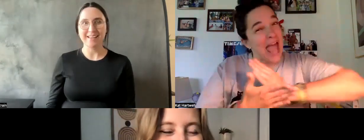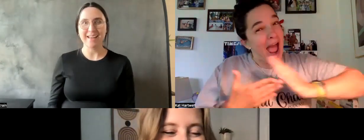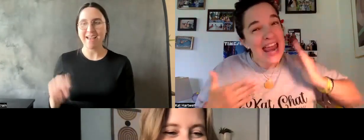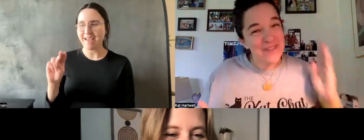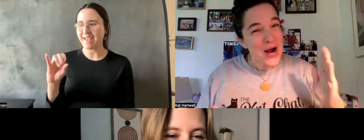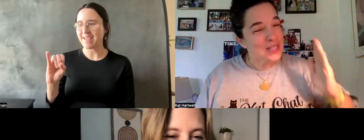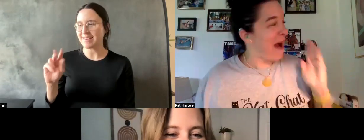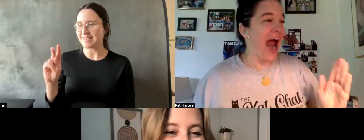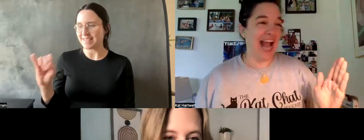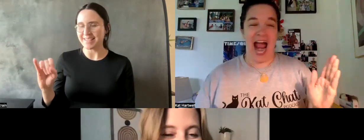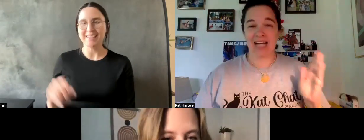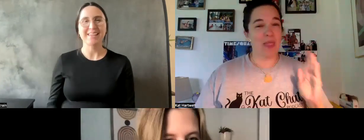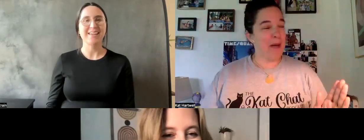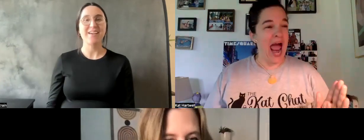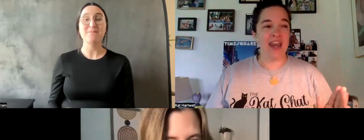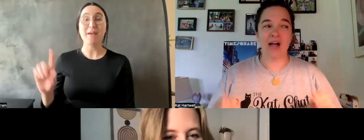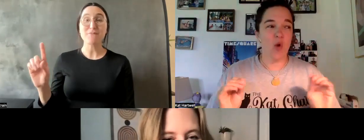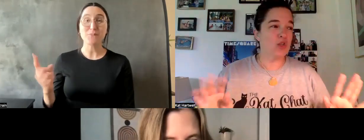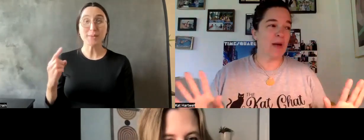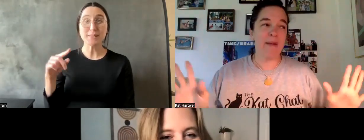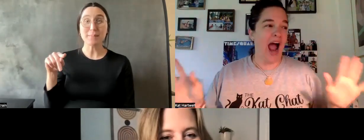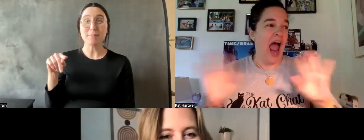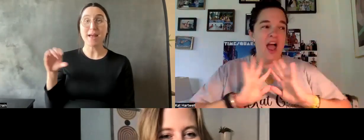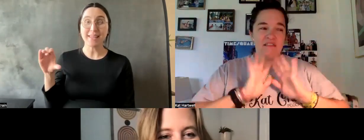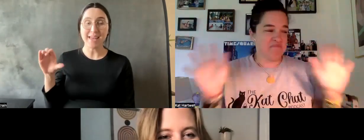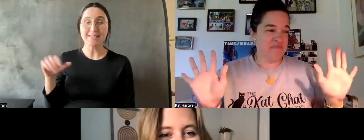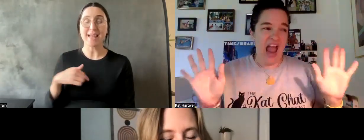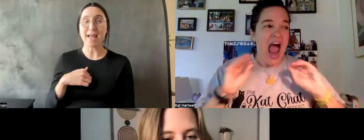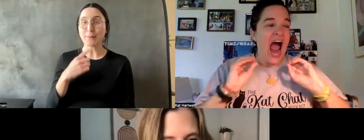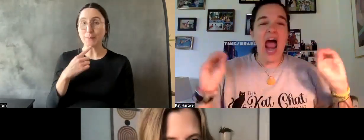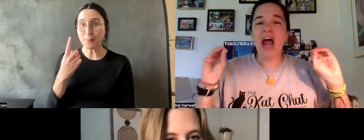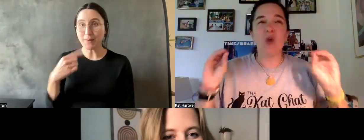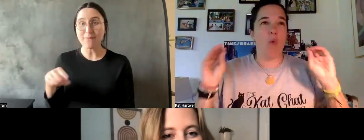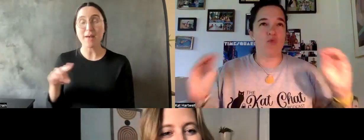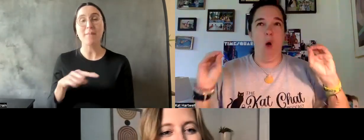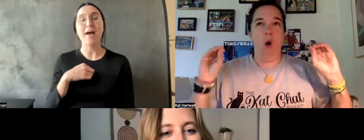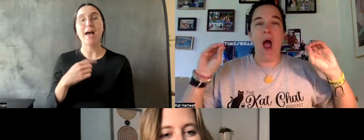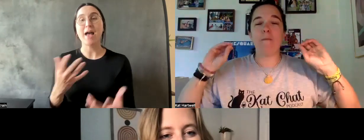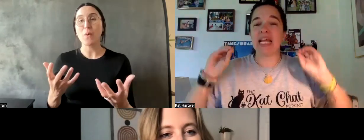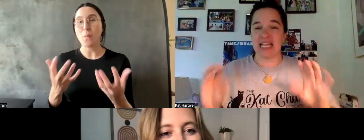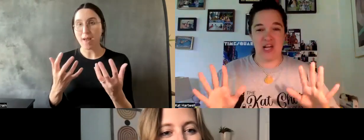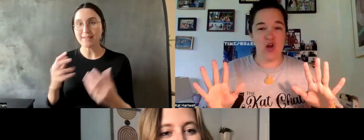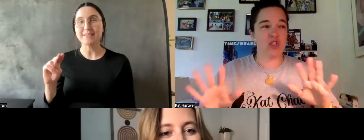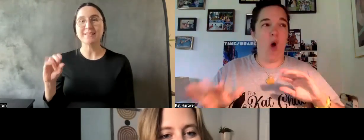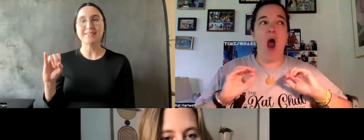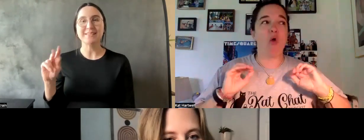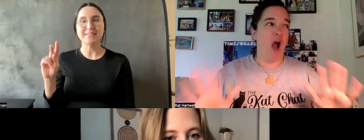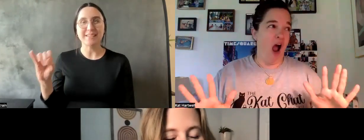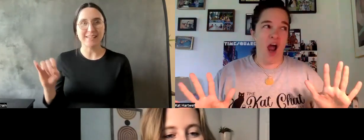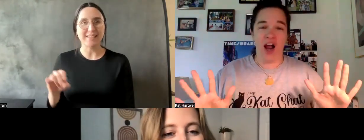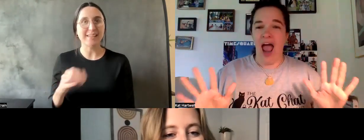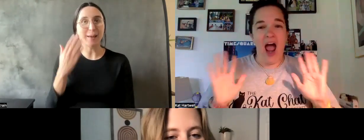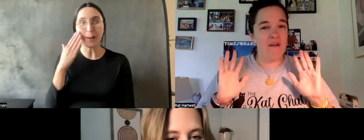From the very first podcast with fun, I told them that I don't know how many years or